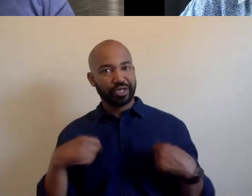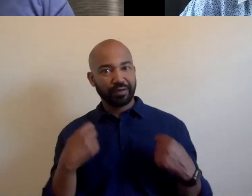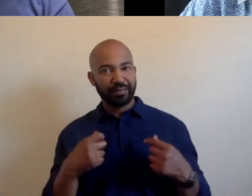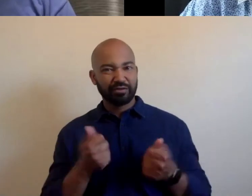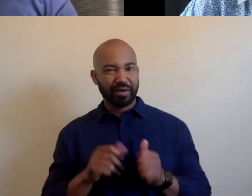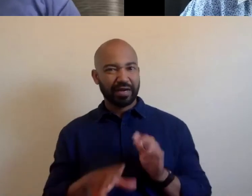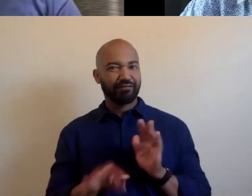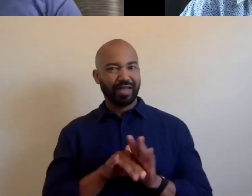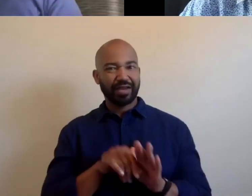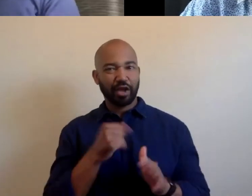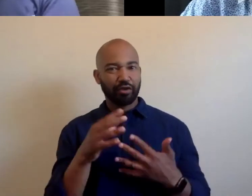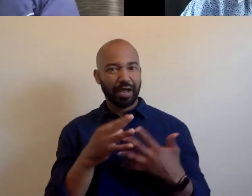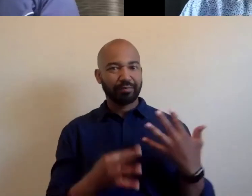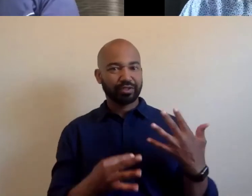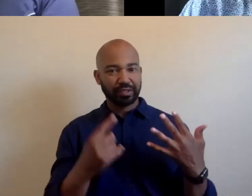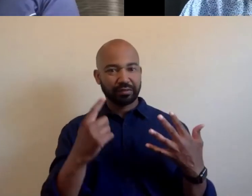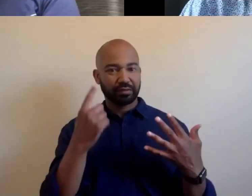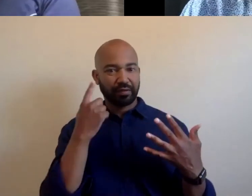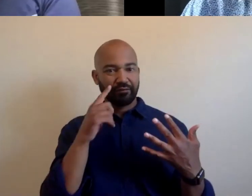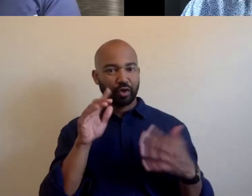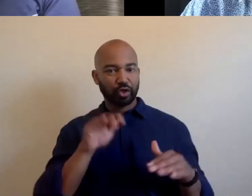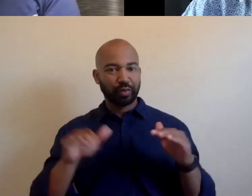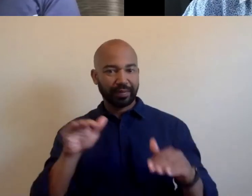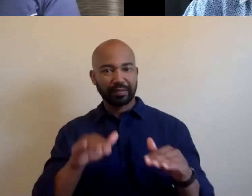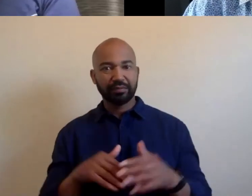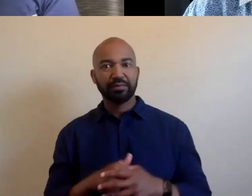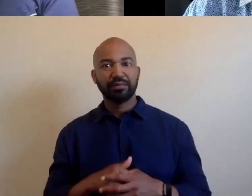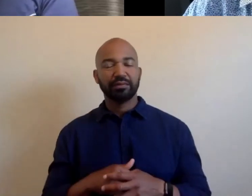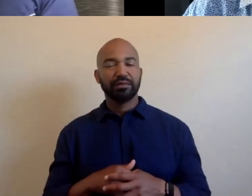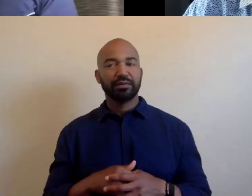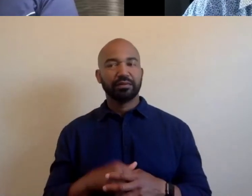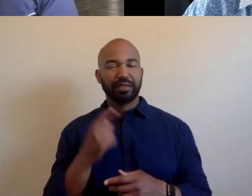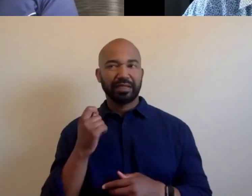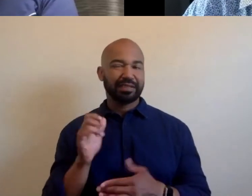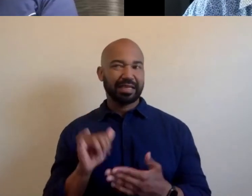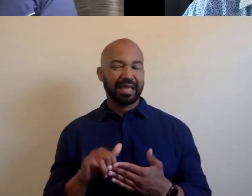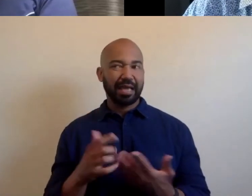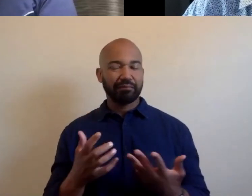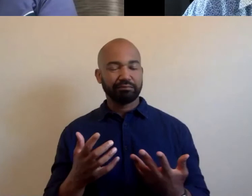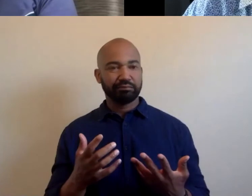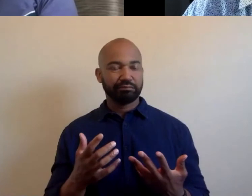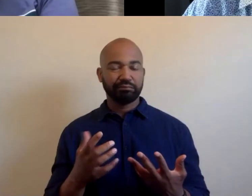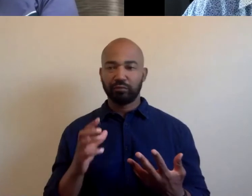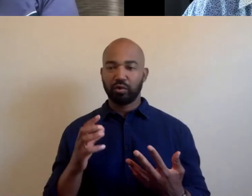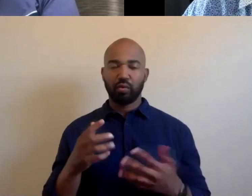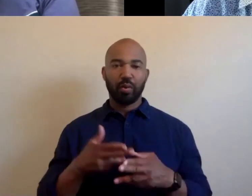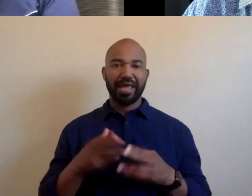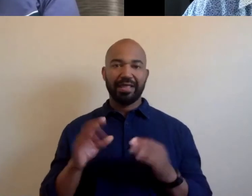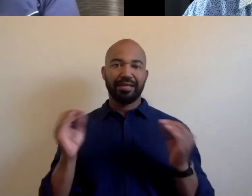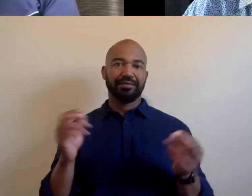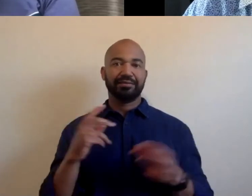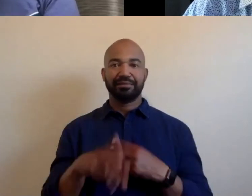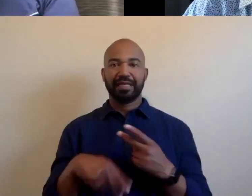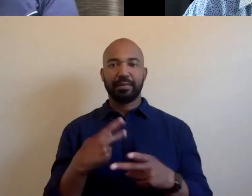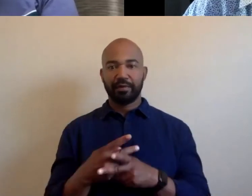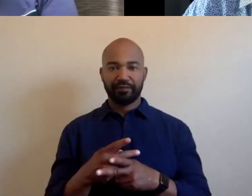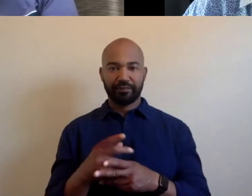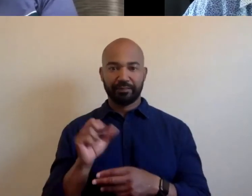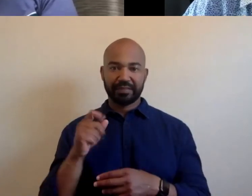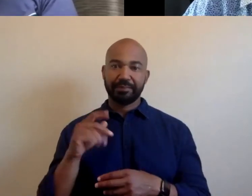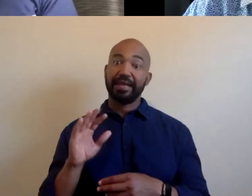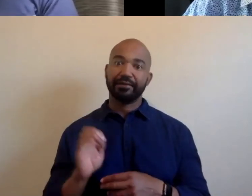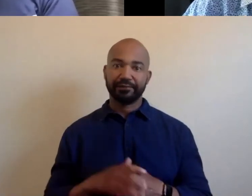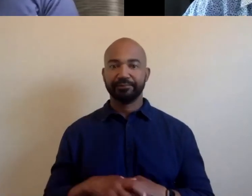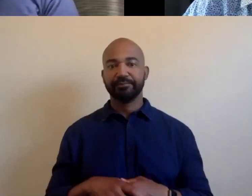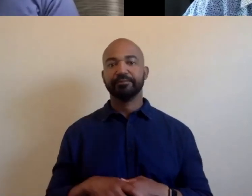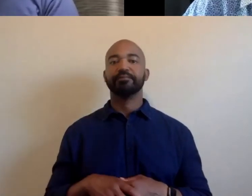thing, I think, to find alternatives to being in that weightless kind of space. It is, absolutely. Again, like